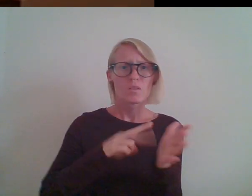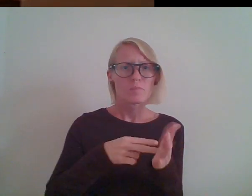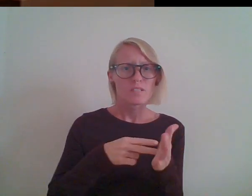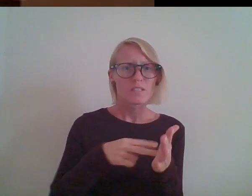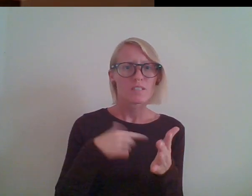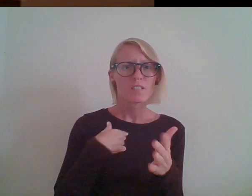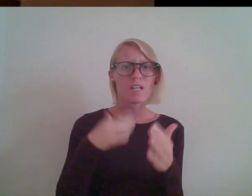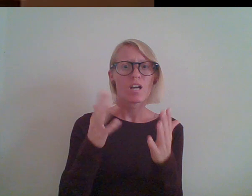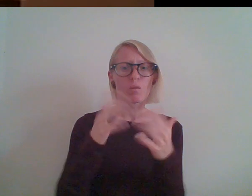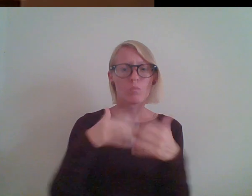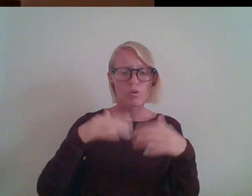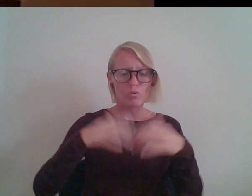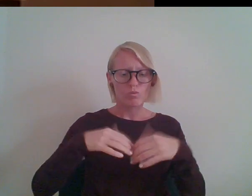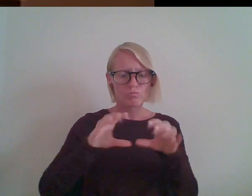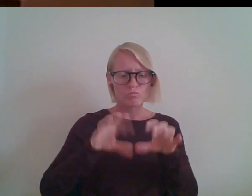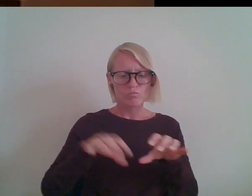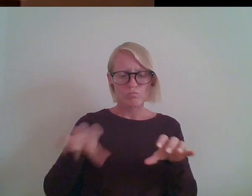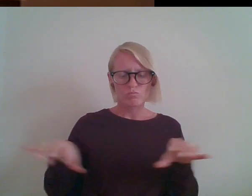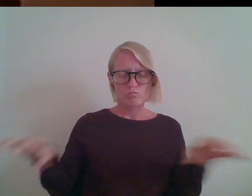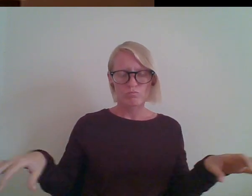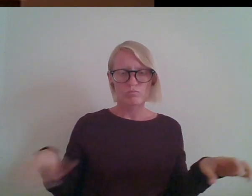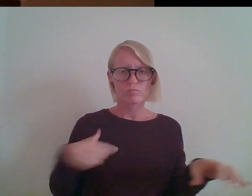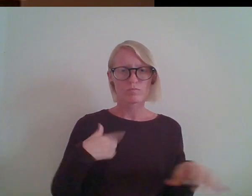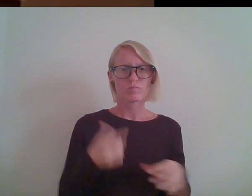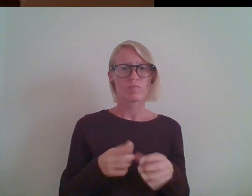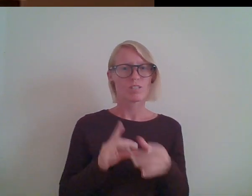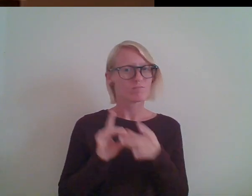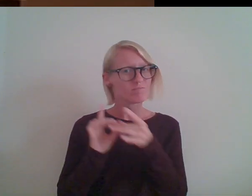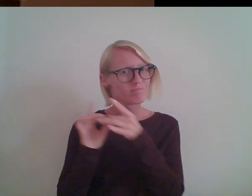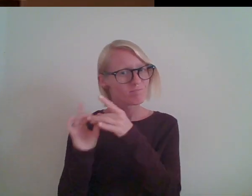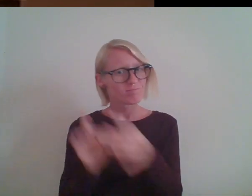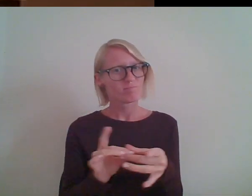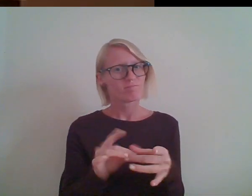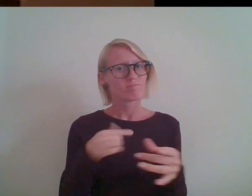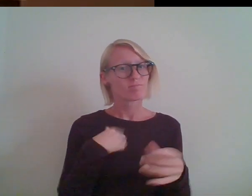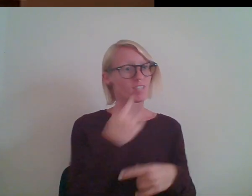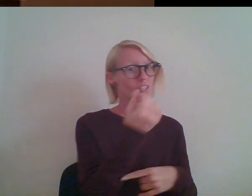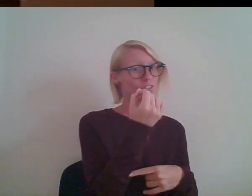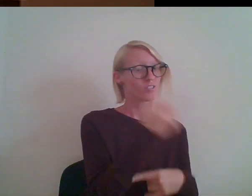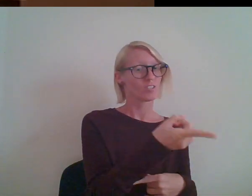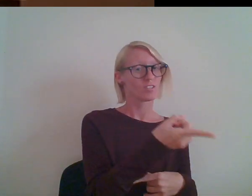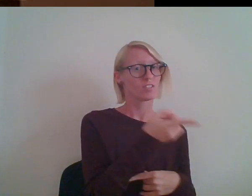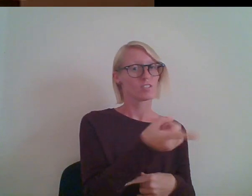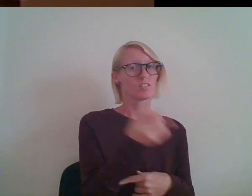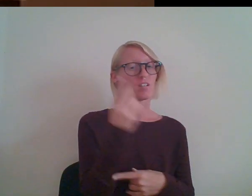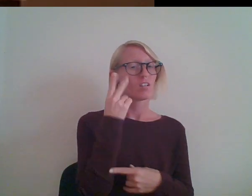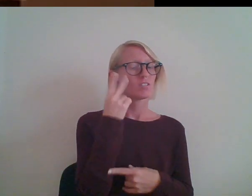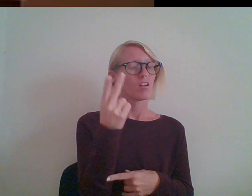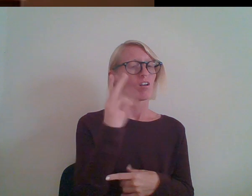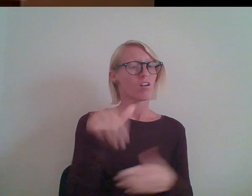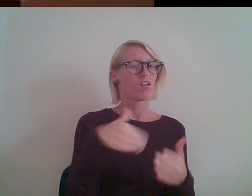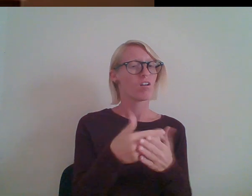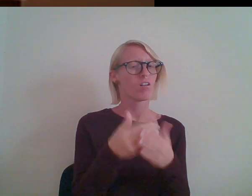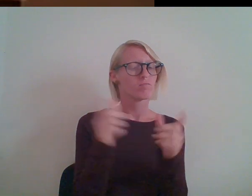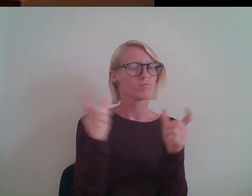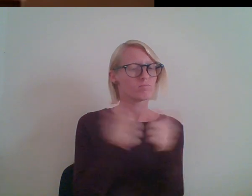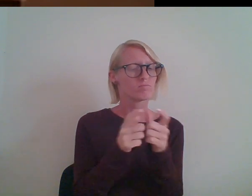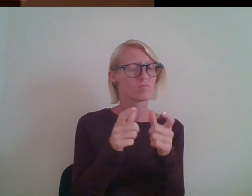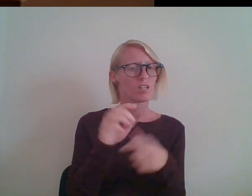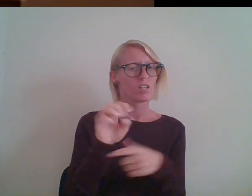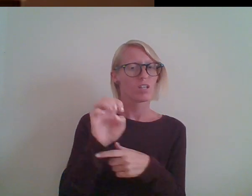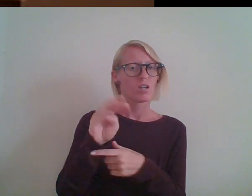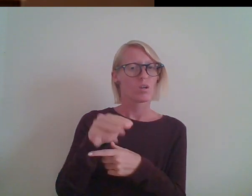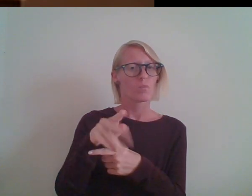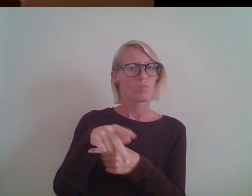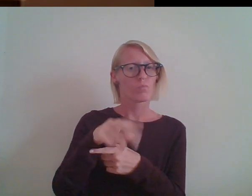broke it down, I bet you could associate it with something you already understood. You've probably all seen little embryos. You got the idea of an egg,